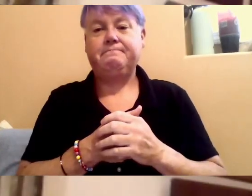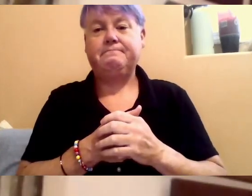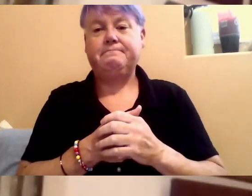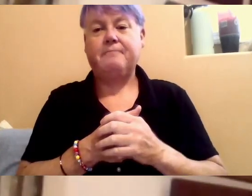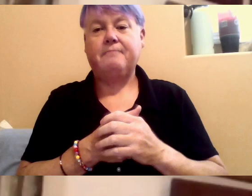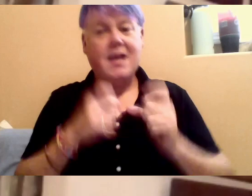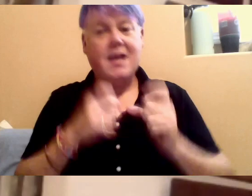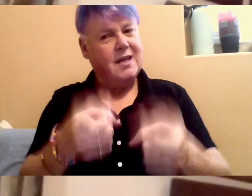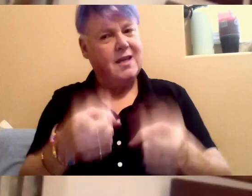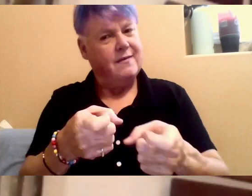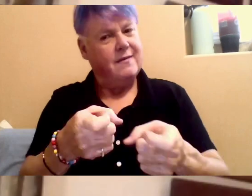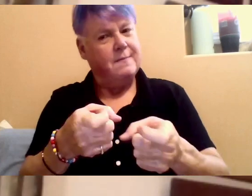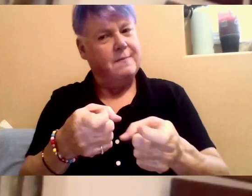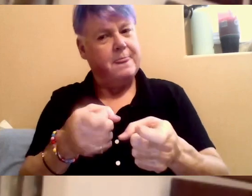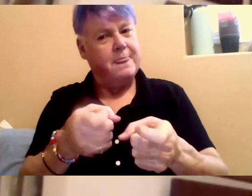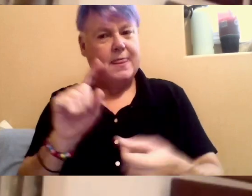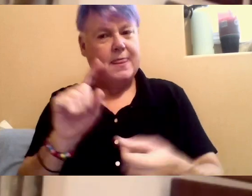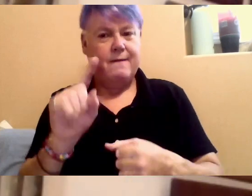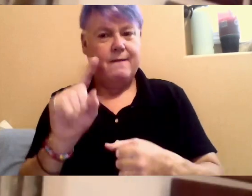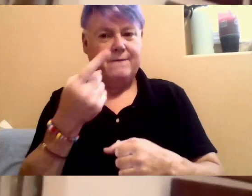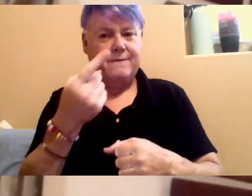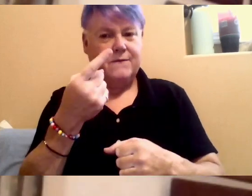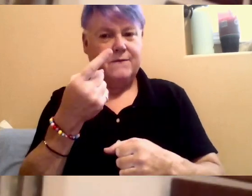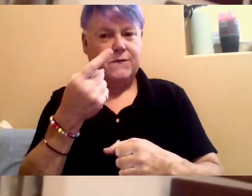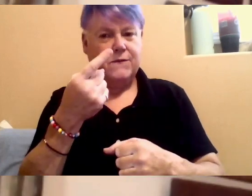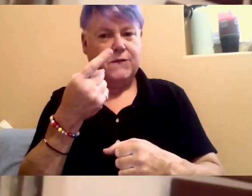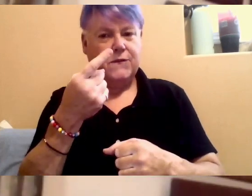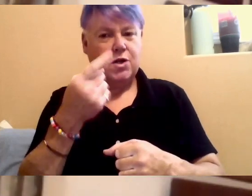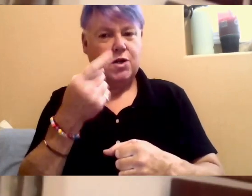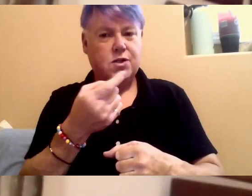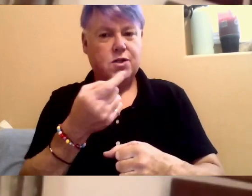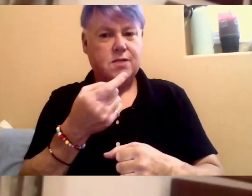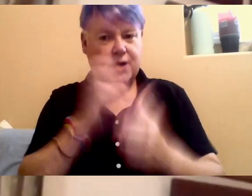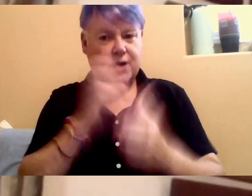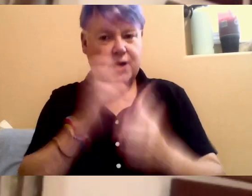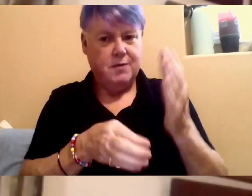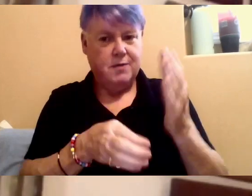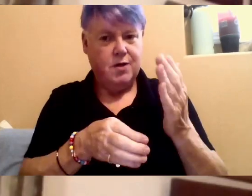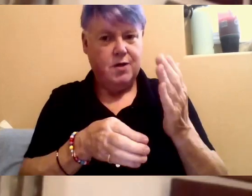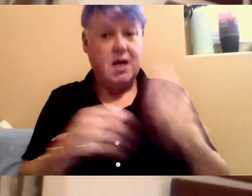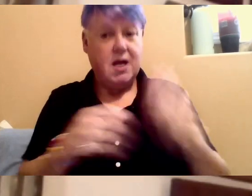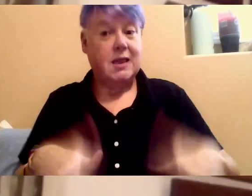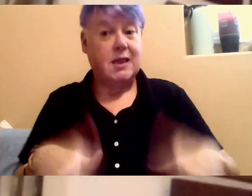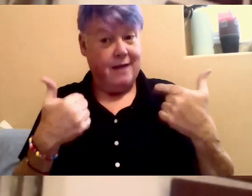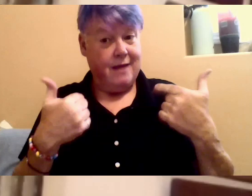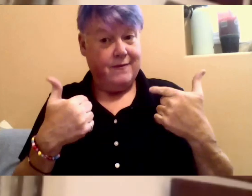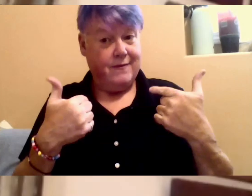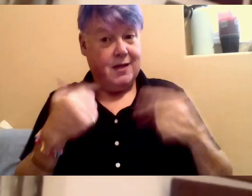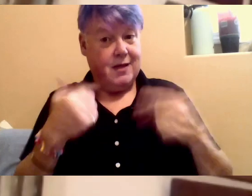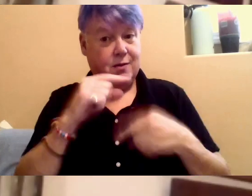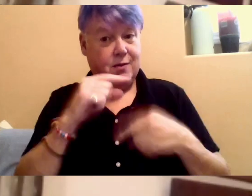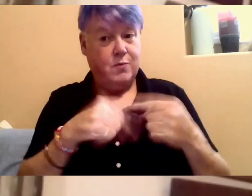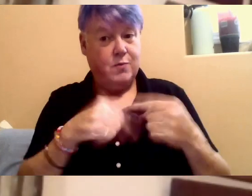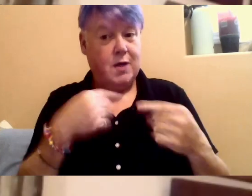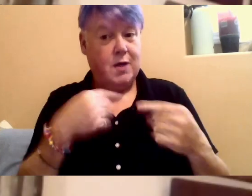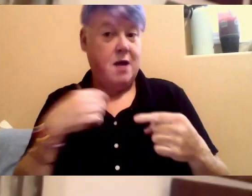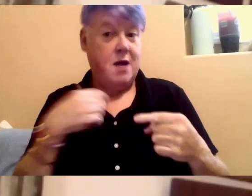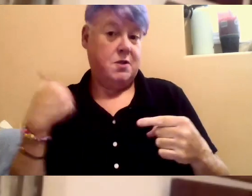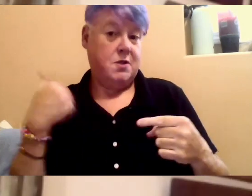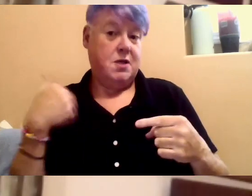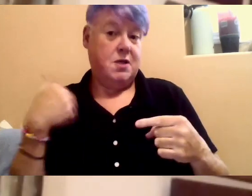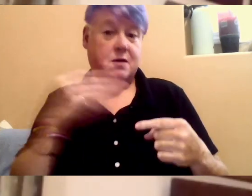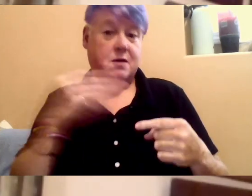him, in the first scene, a knife. When I was young, my